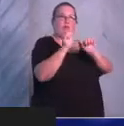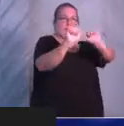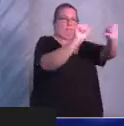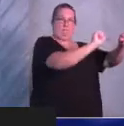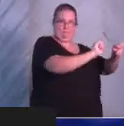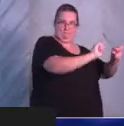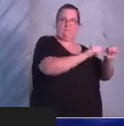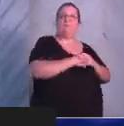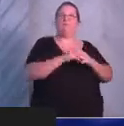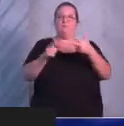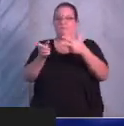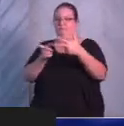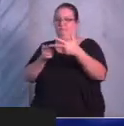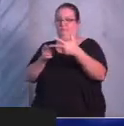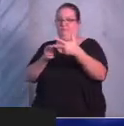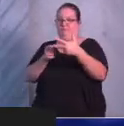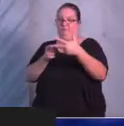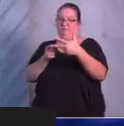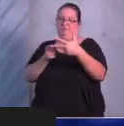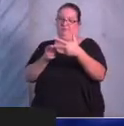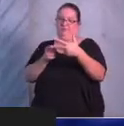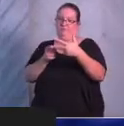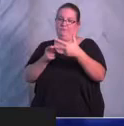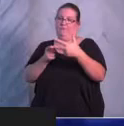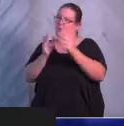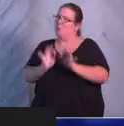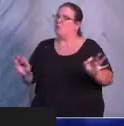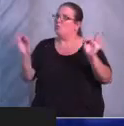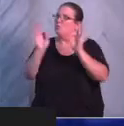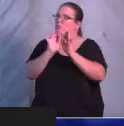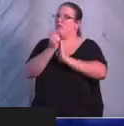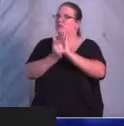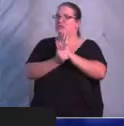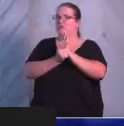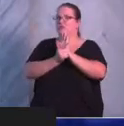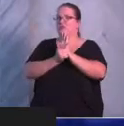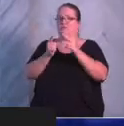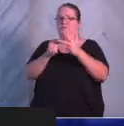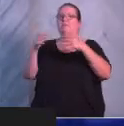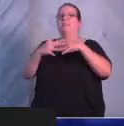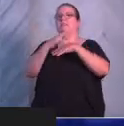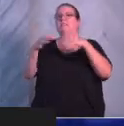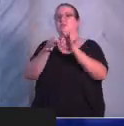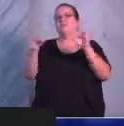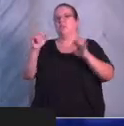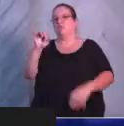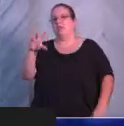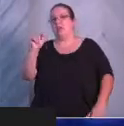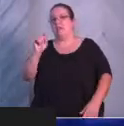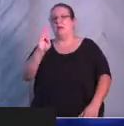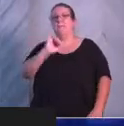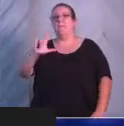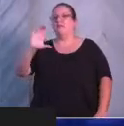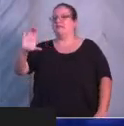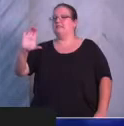schools. And then the last one I would mention, which was a very important piece of legislation for me, was the Indigenous Languages Act. This was Bill